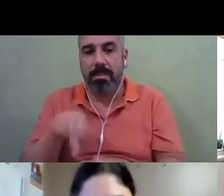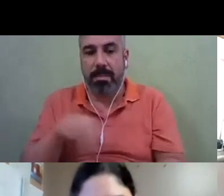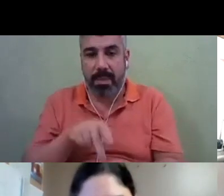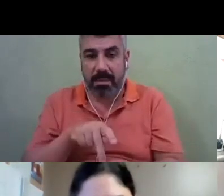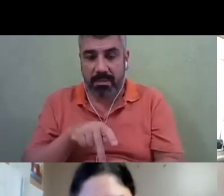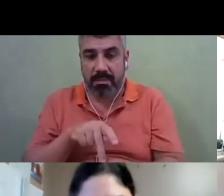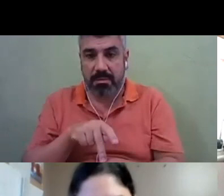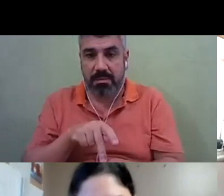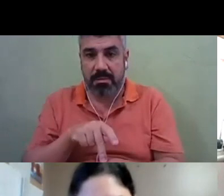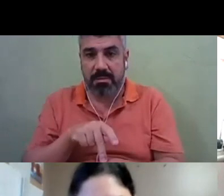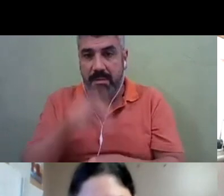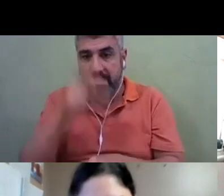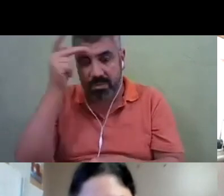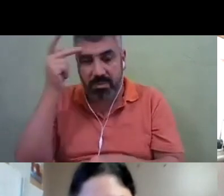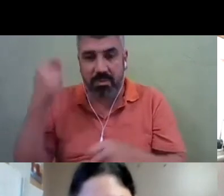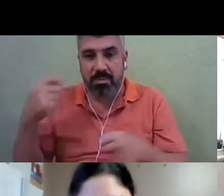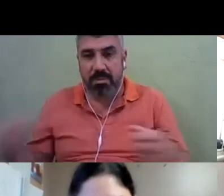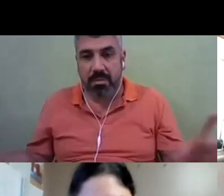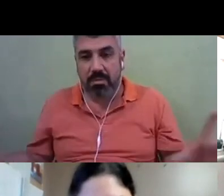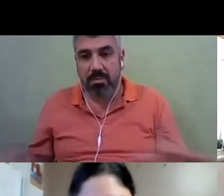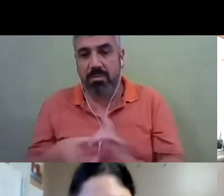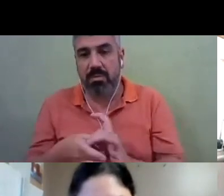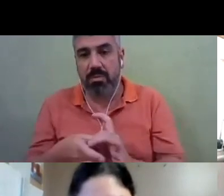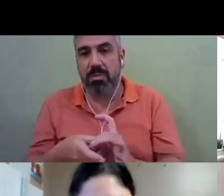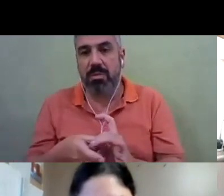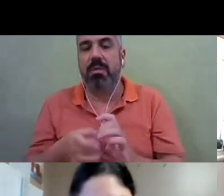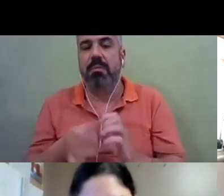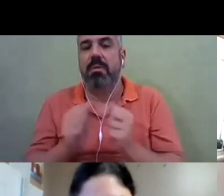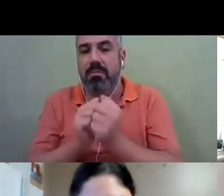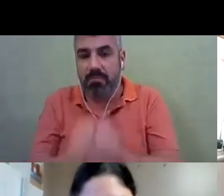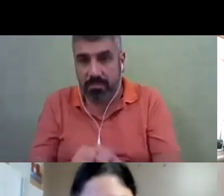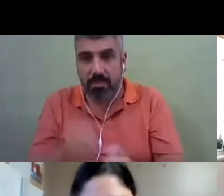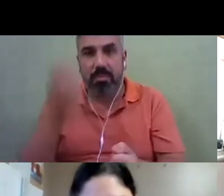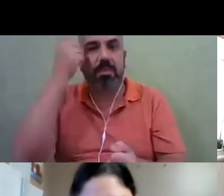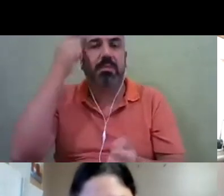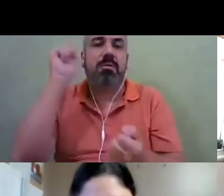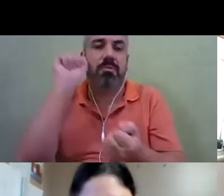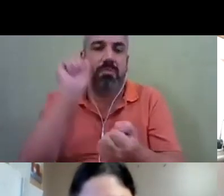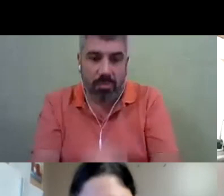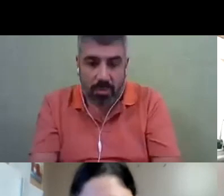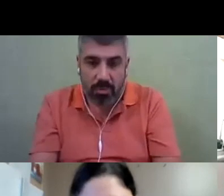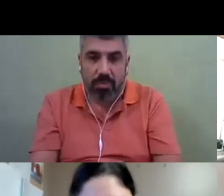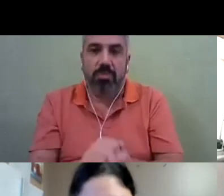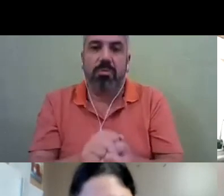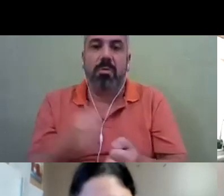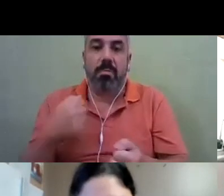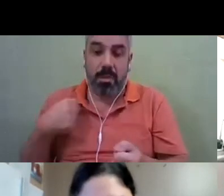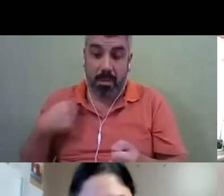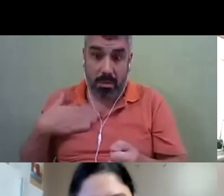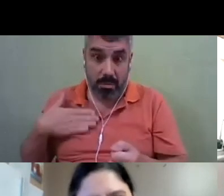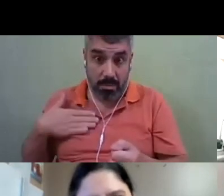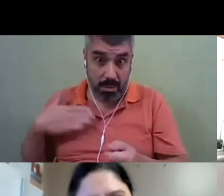to bring all these different things together. And I tried to do so. My contribution is to teach